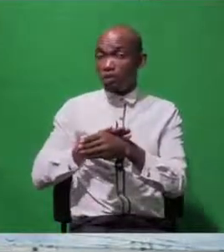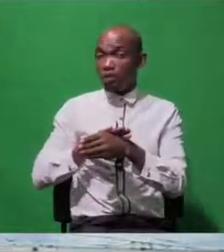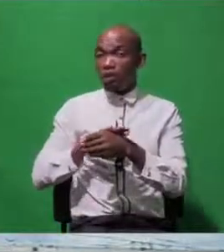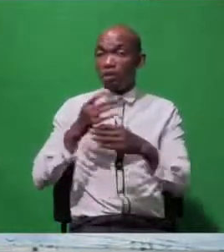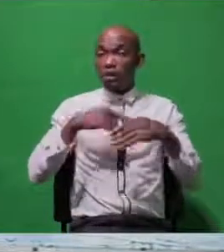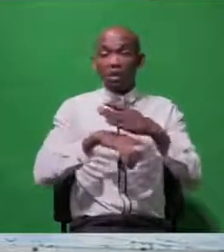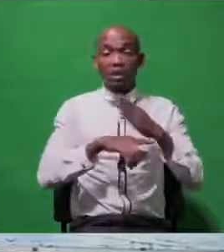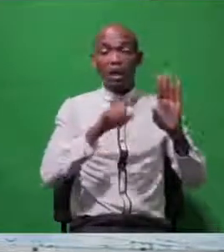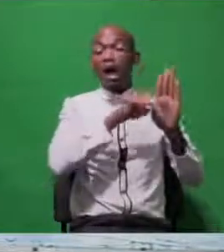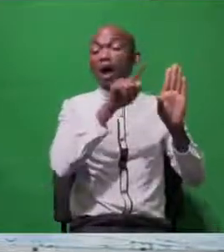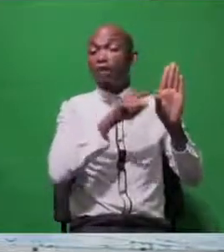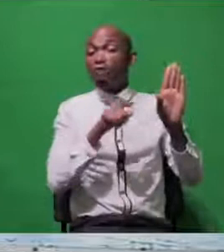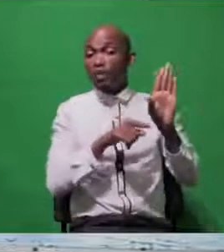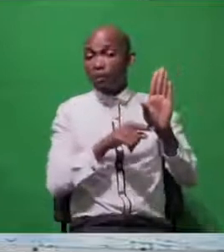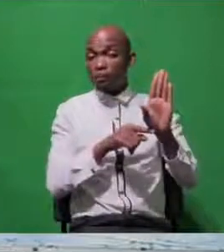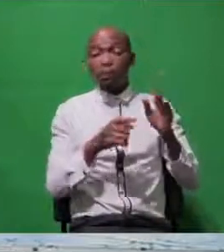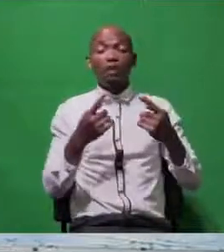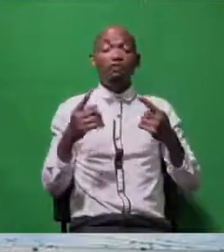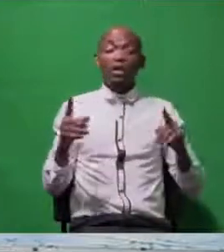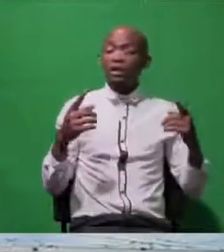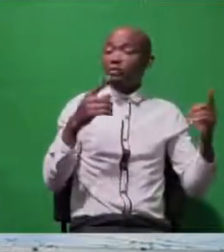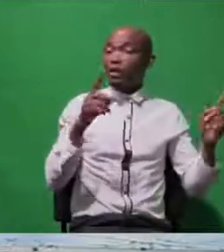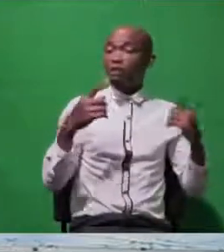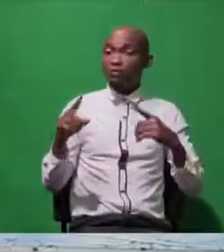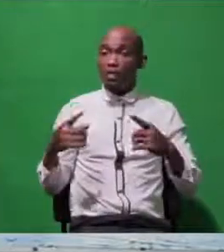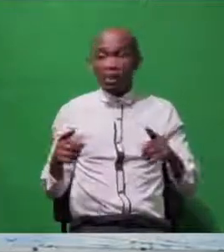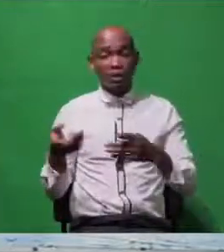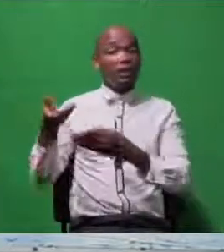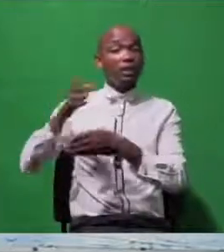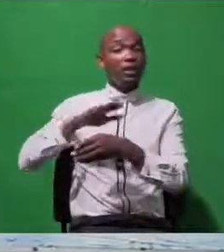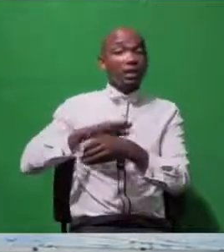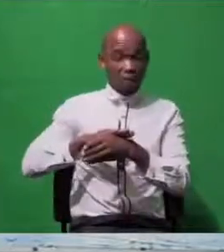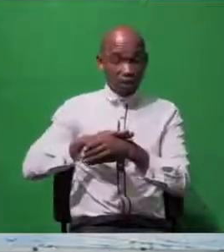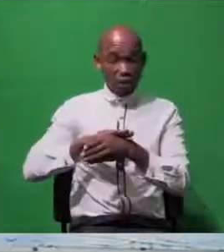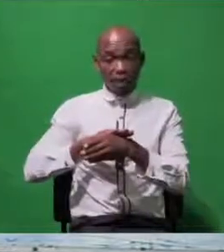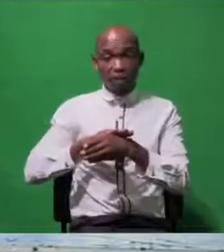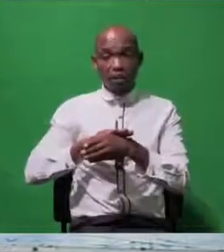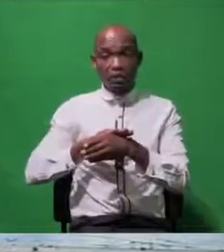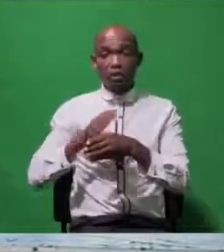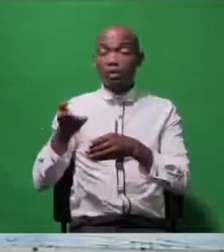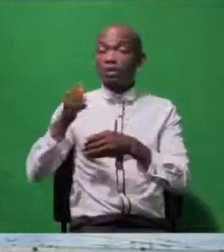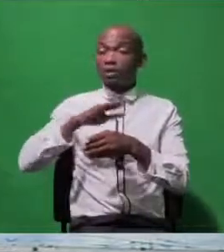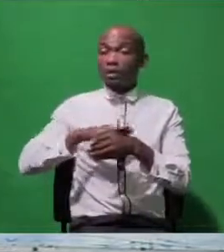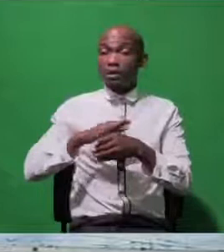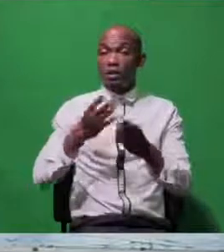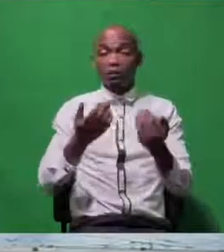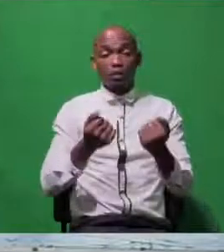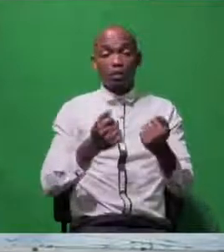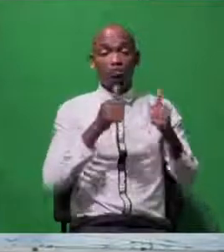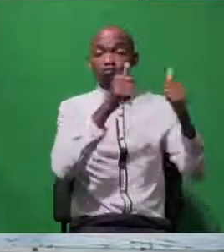the Africans. Various production techniques and skills were taught